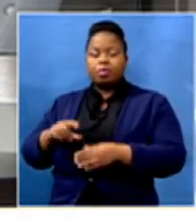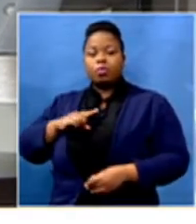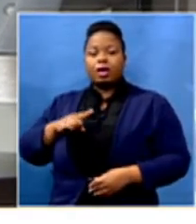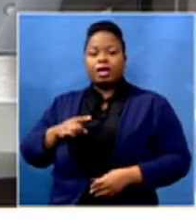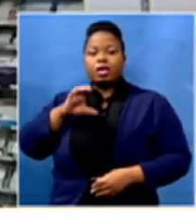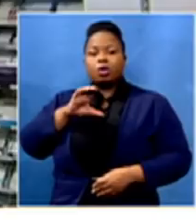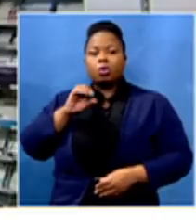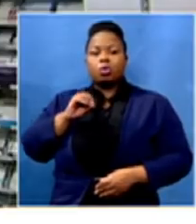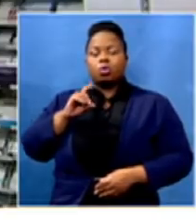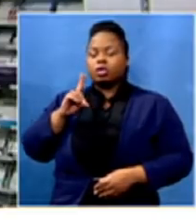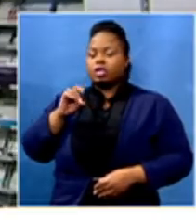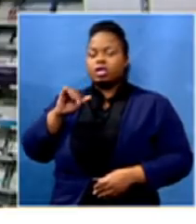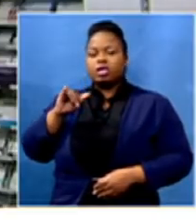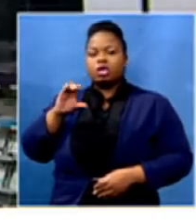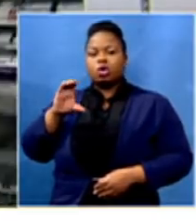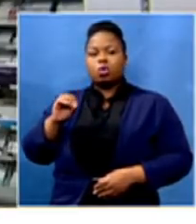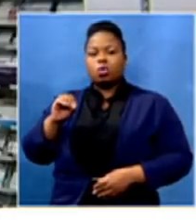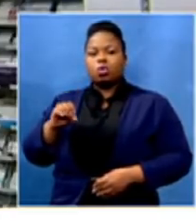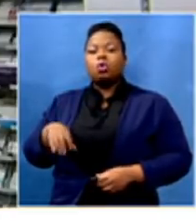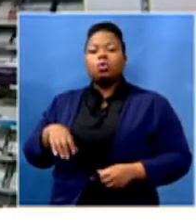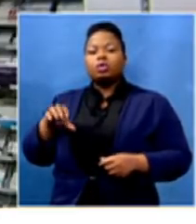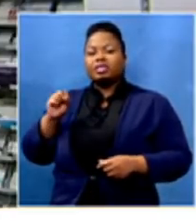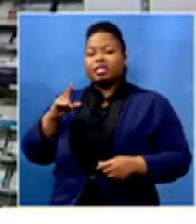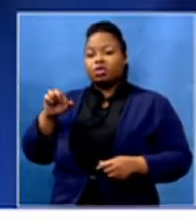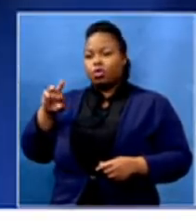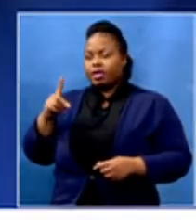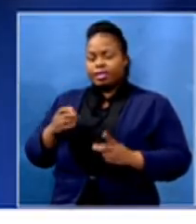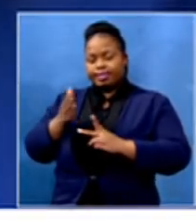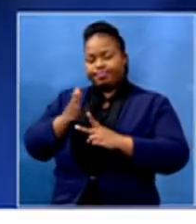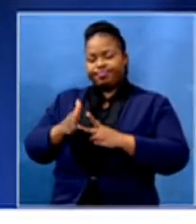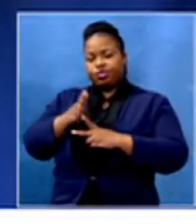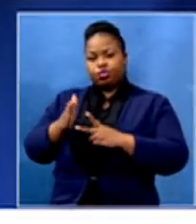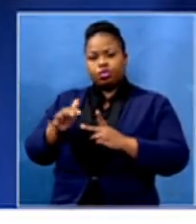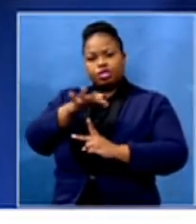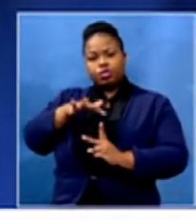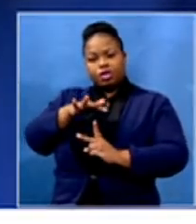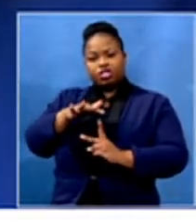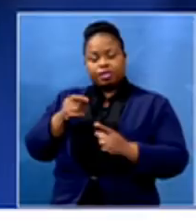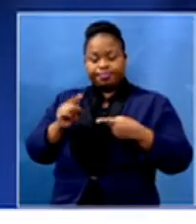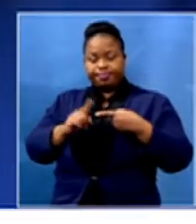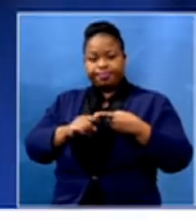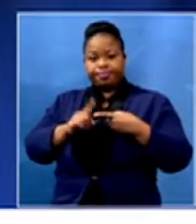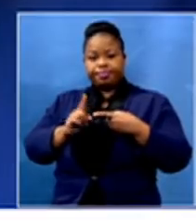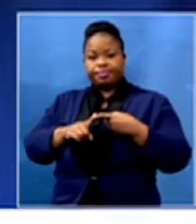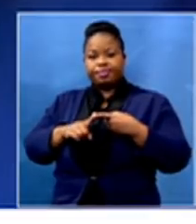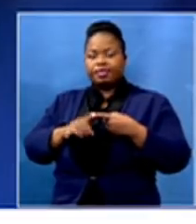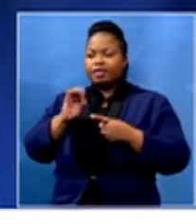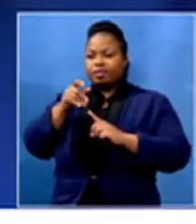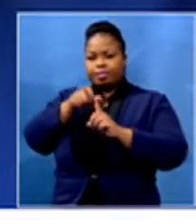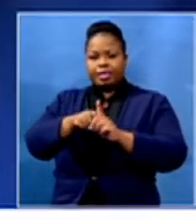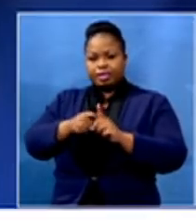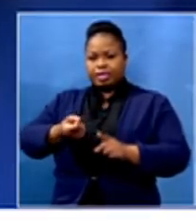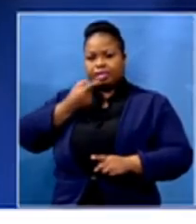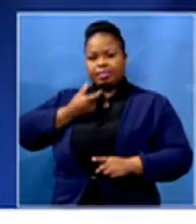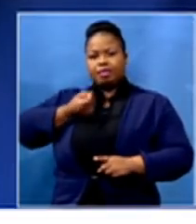corticosteroids become problematic in two situations. One is in situations where someone is taking it over